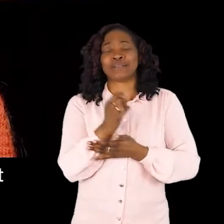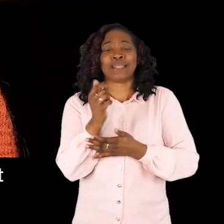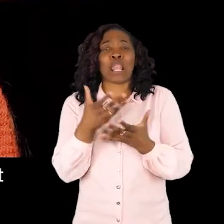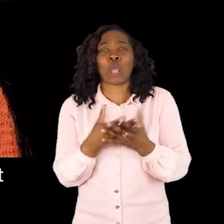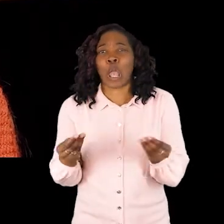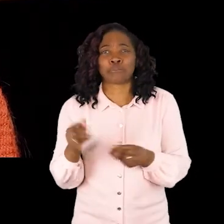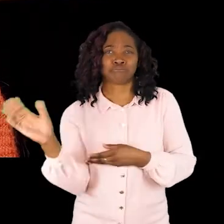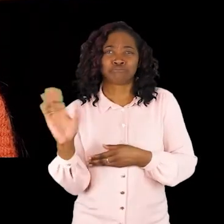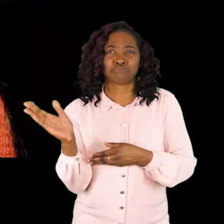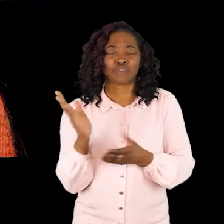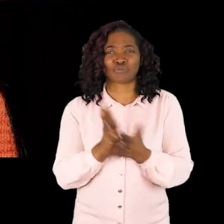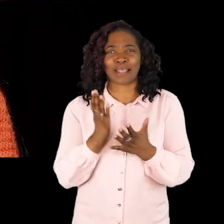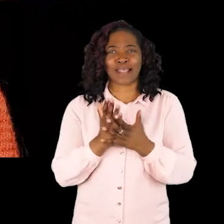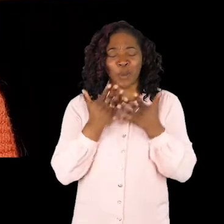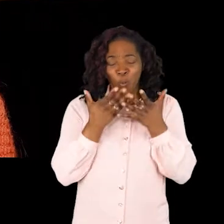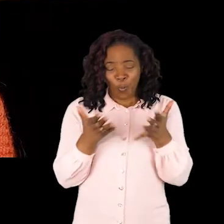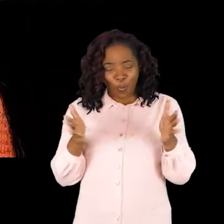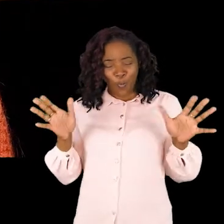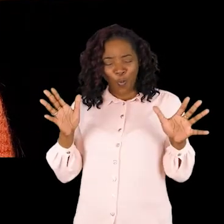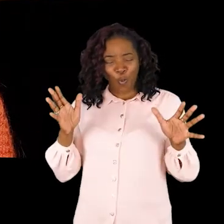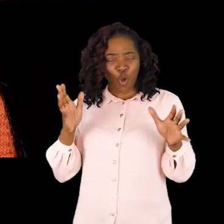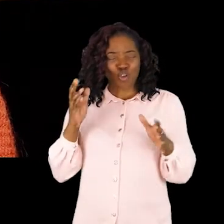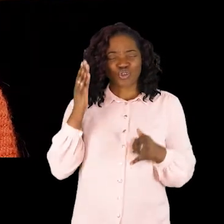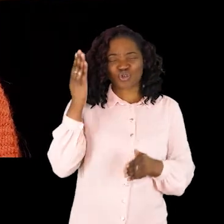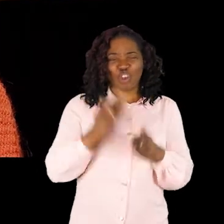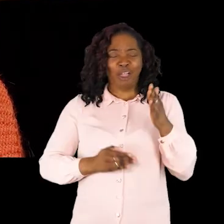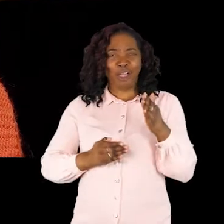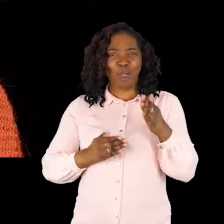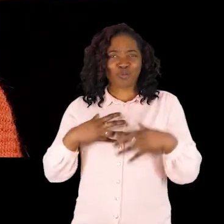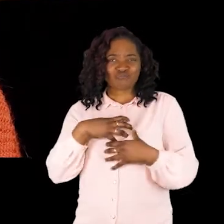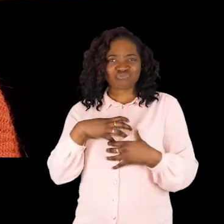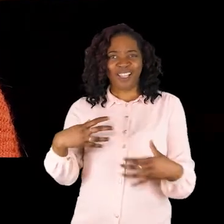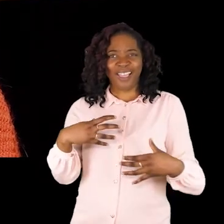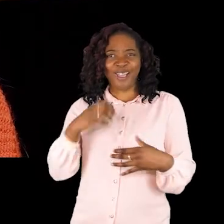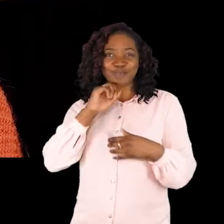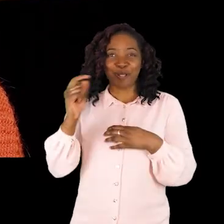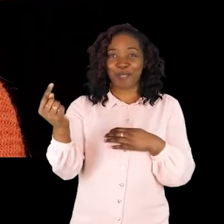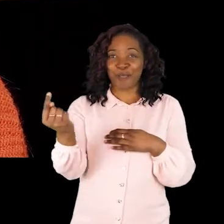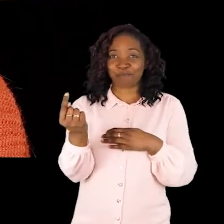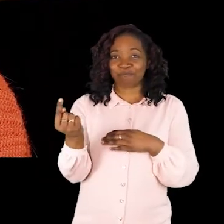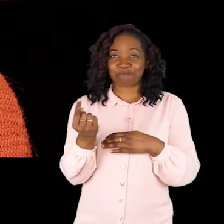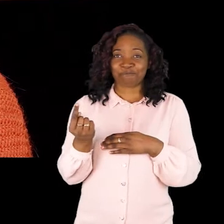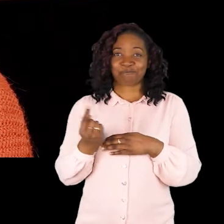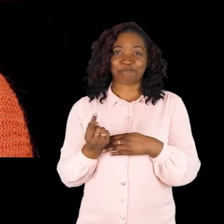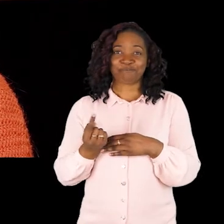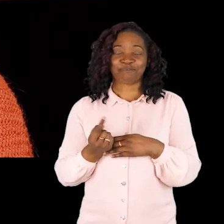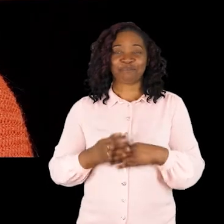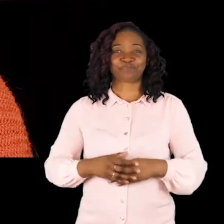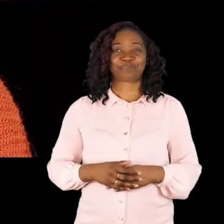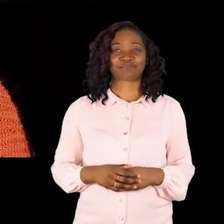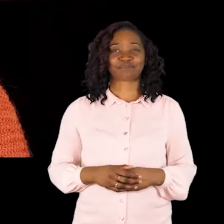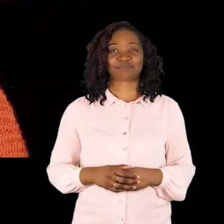gone. The sharp, exposed surprise I knew was coming all